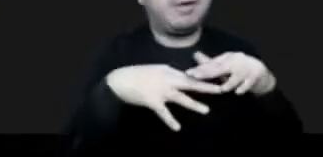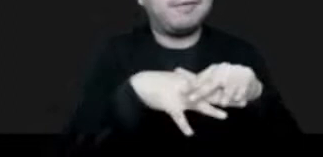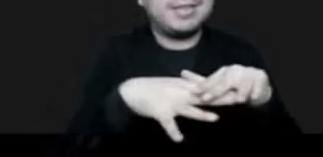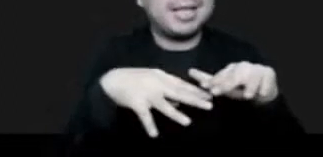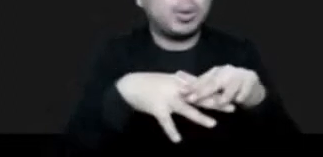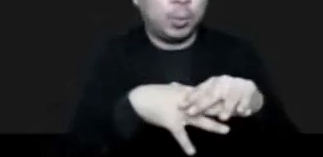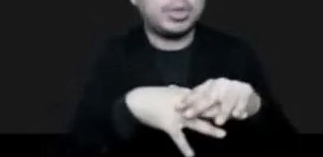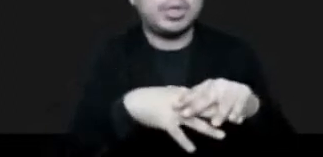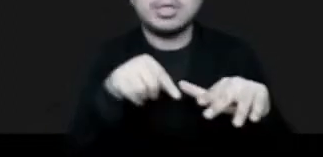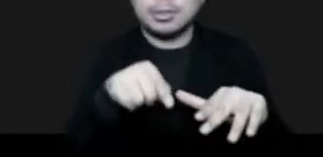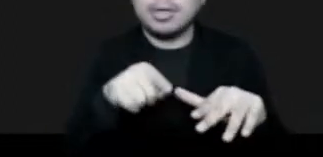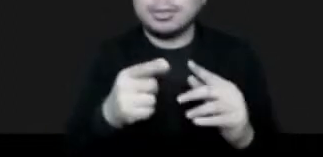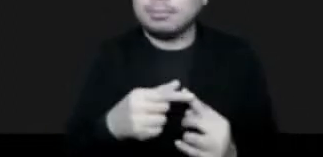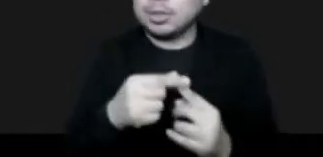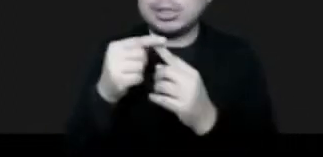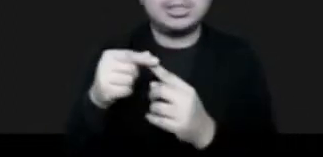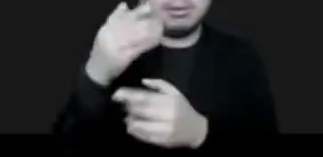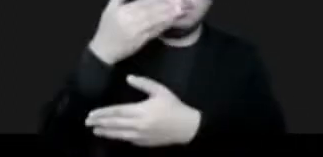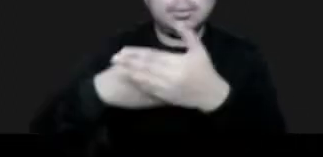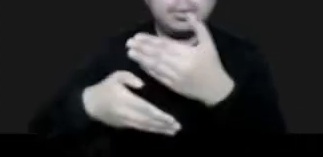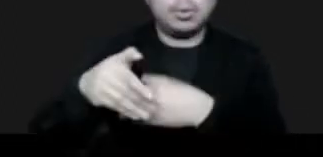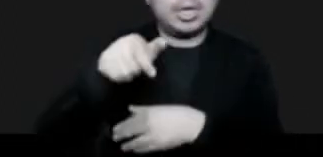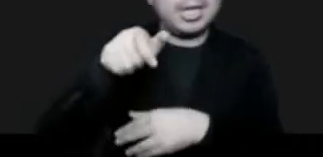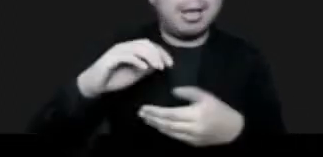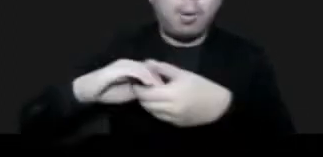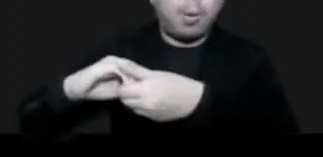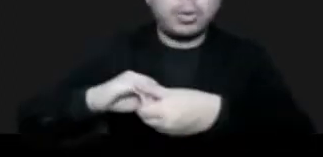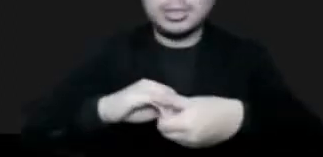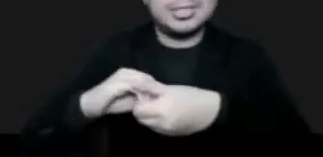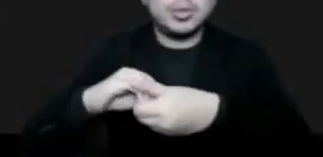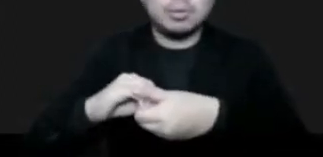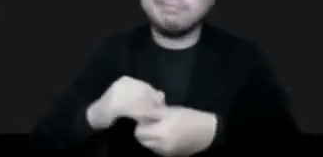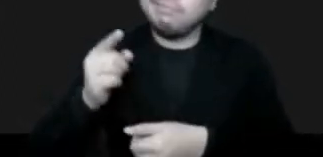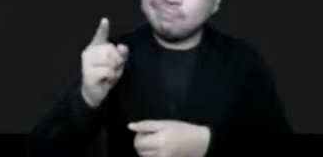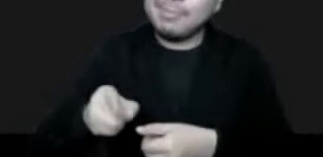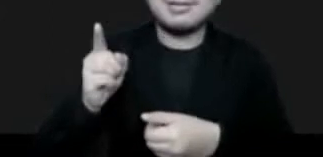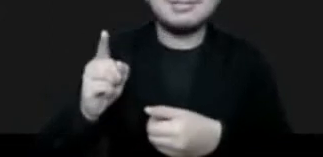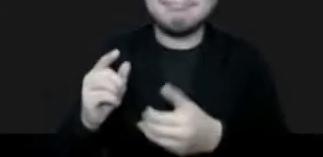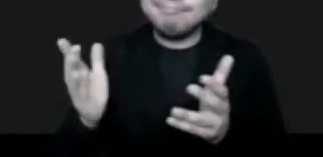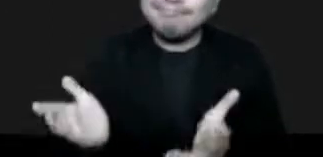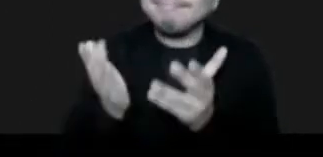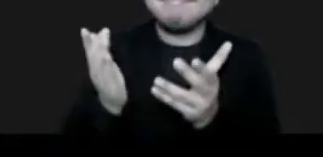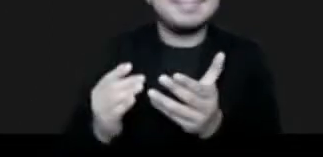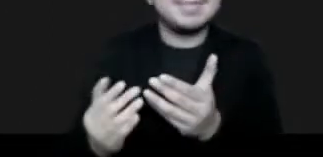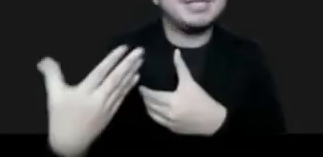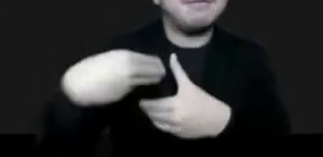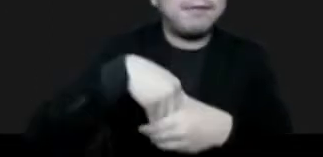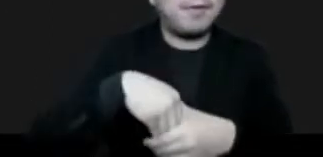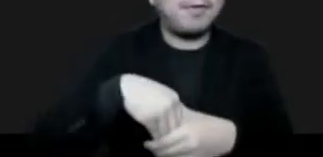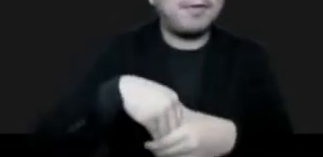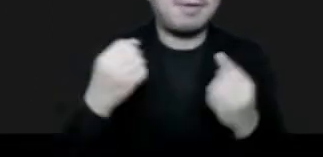with disabilities are highly encouraged to participate in the activities conducted in this